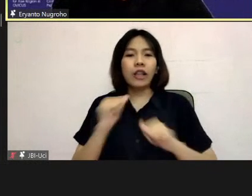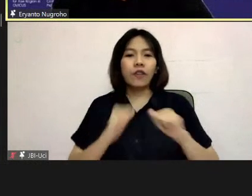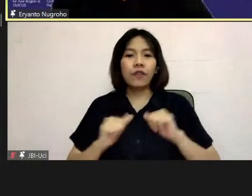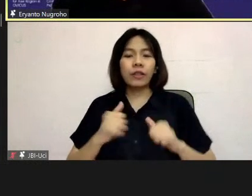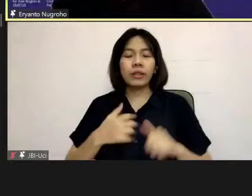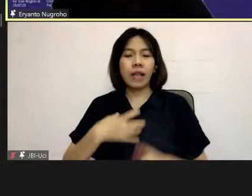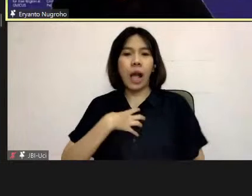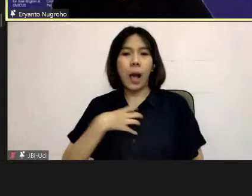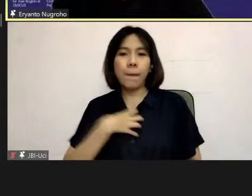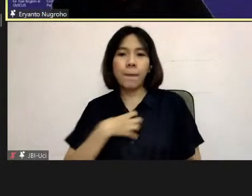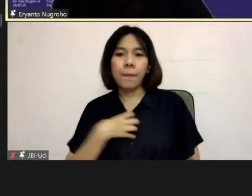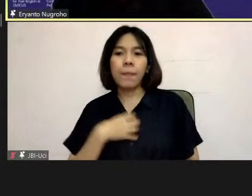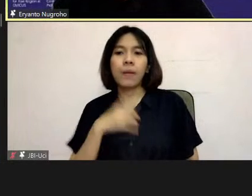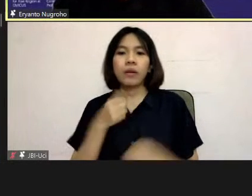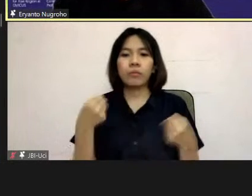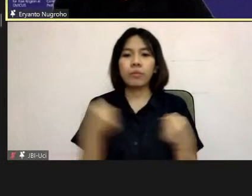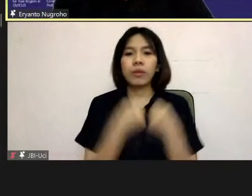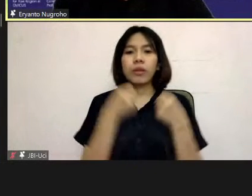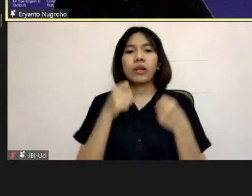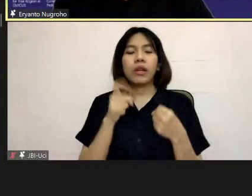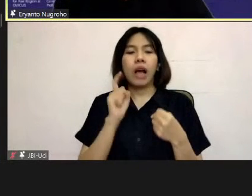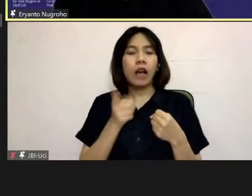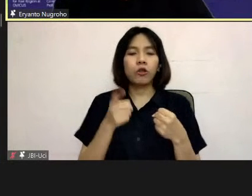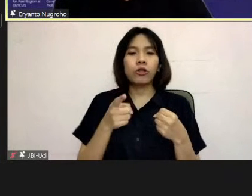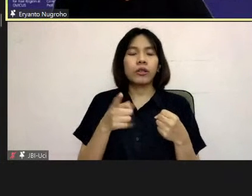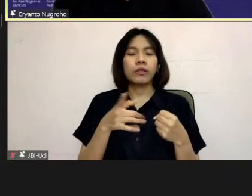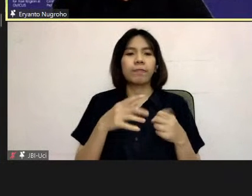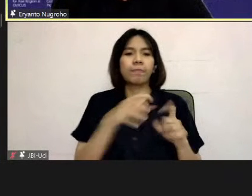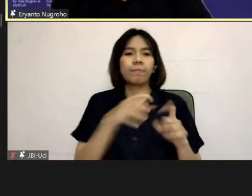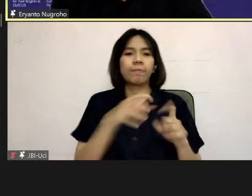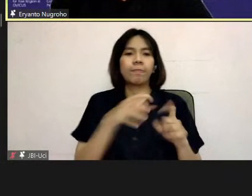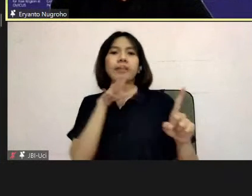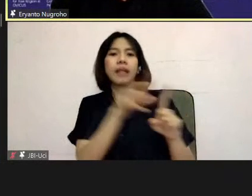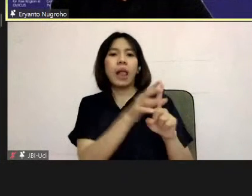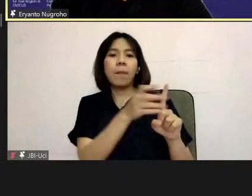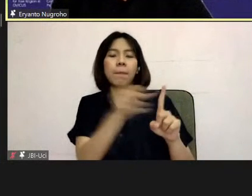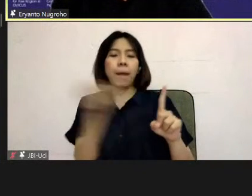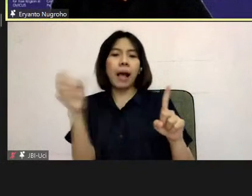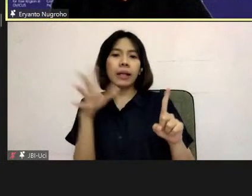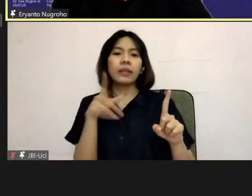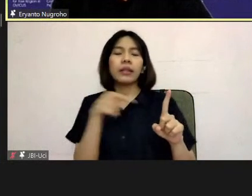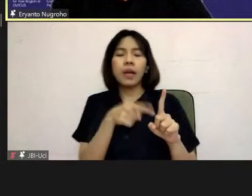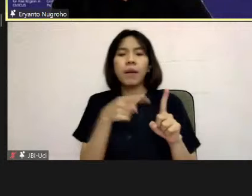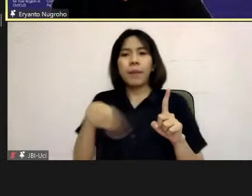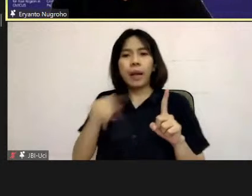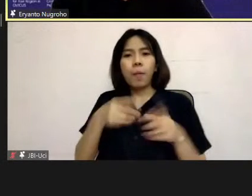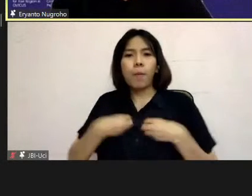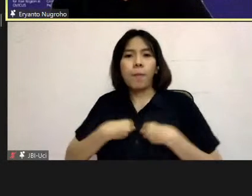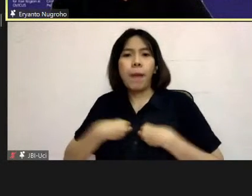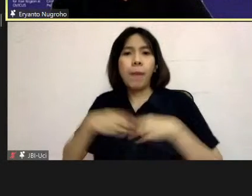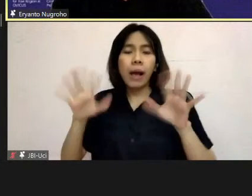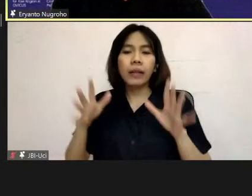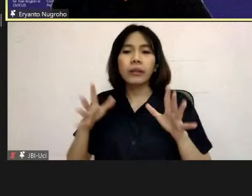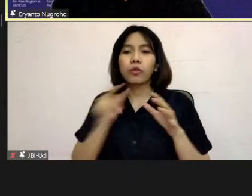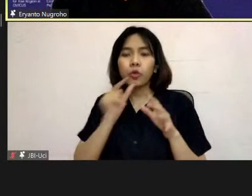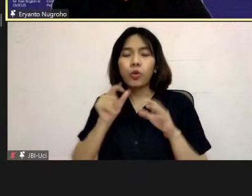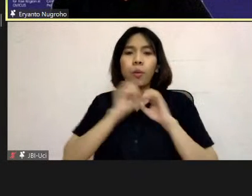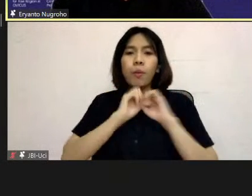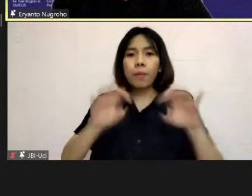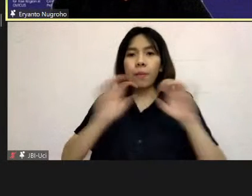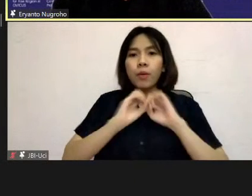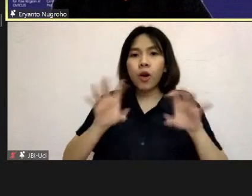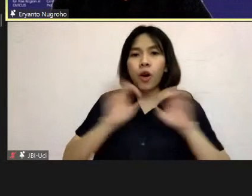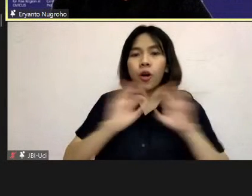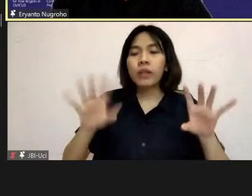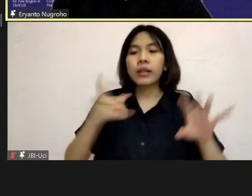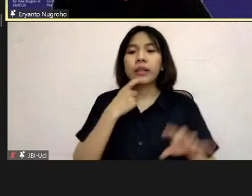their freedom of expression would be a question to the commitment of Indonesia in promoting human rights